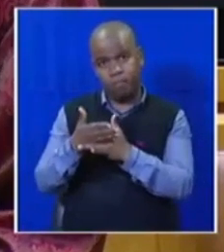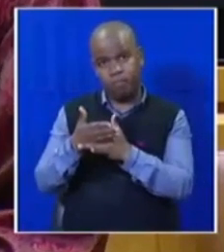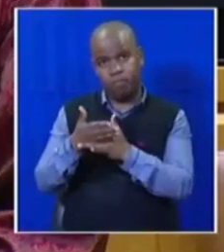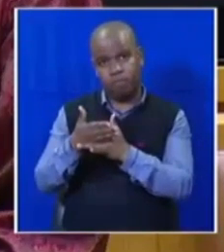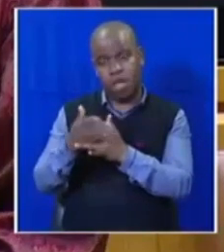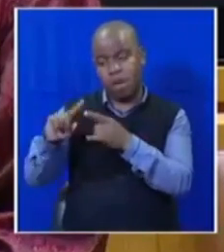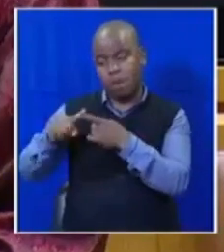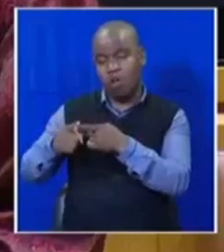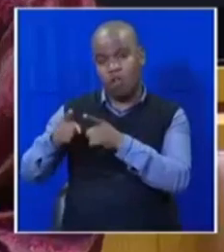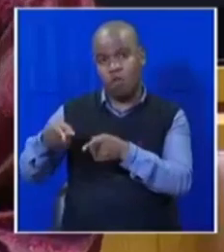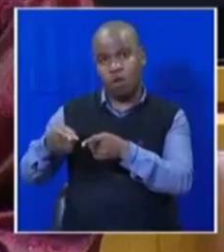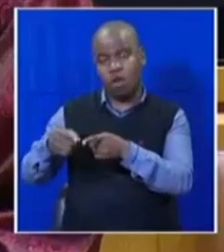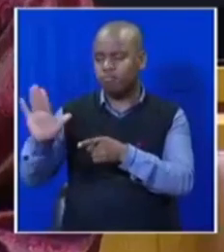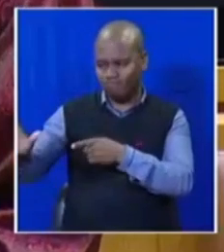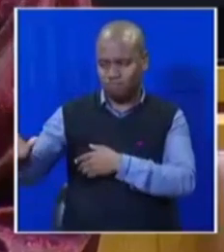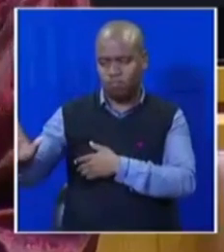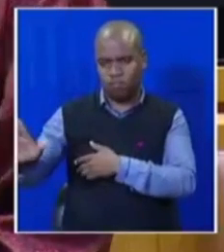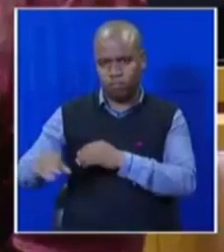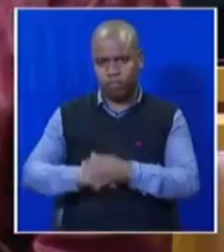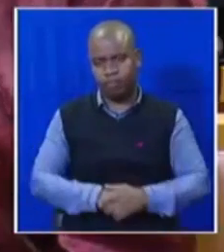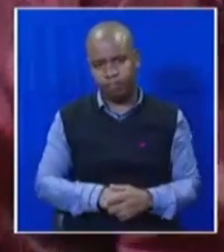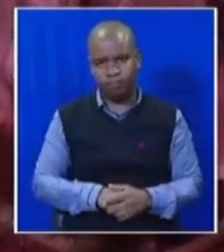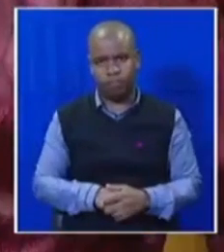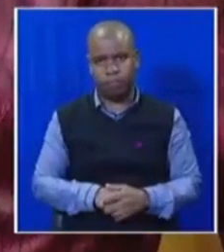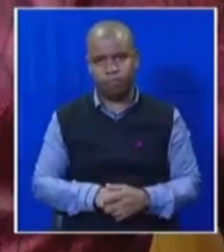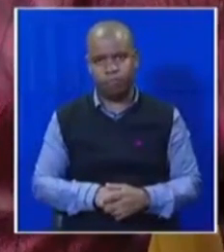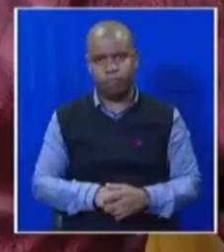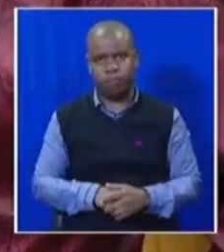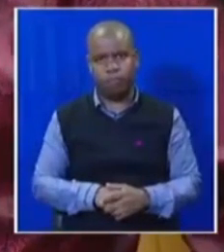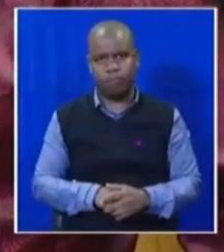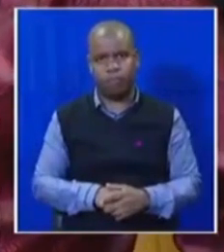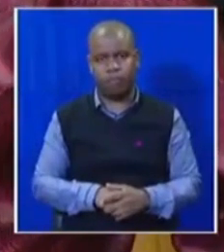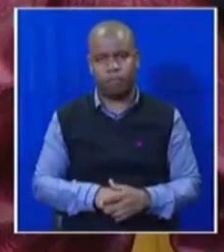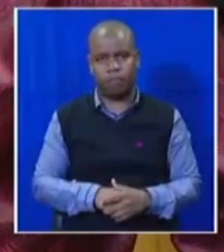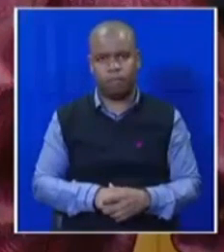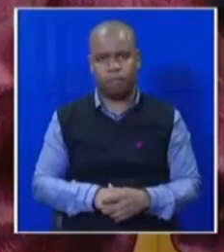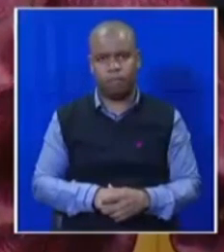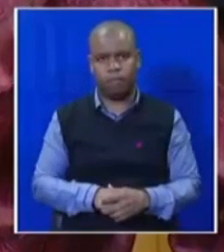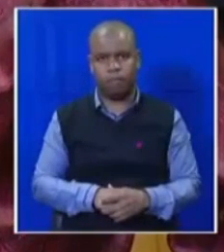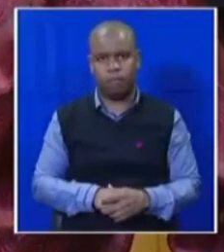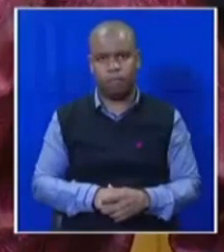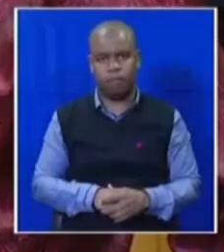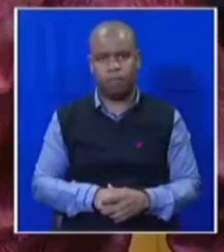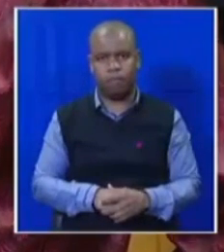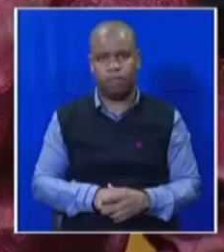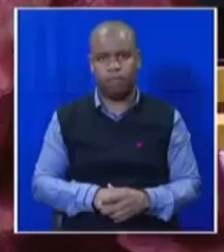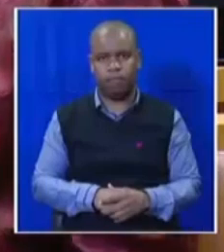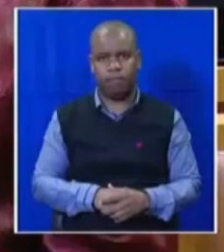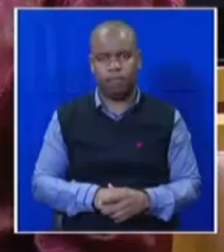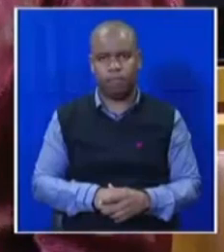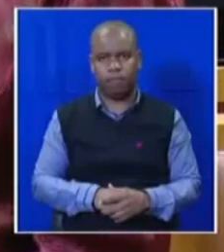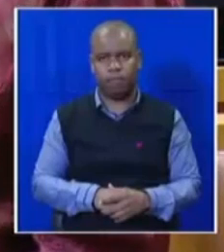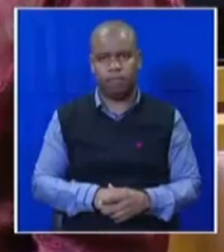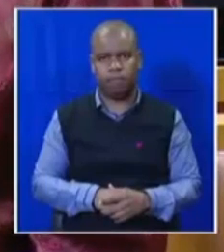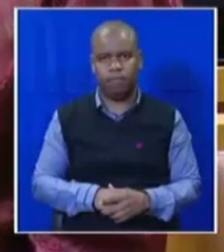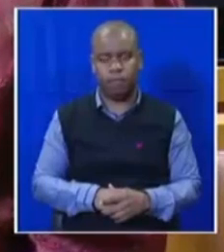order. I'll give you a chance to speak. Take your seat, But please. Deputy Speaker, it's procedural. Deputy Speaker, is- it's Deputy procedural. Speaker, It is also- let me Deputy just